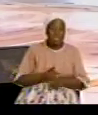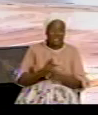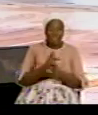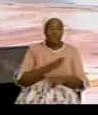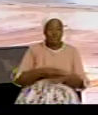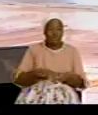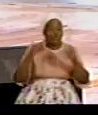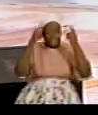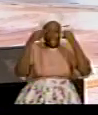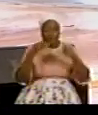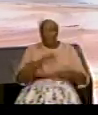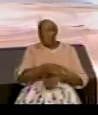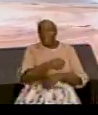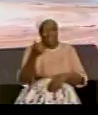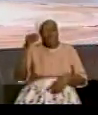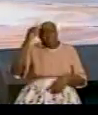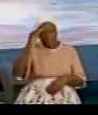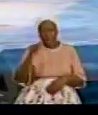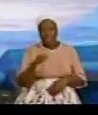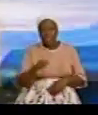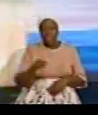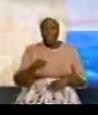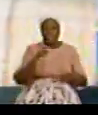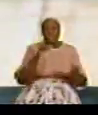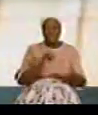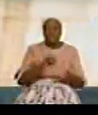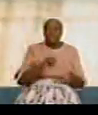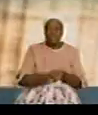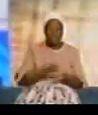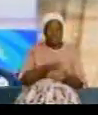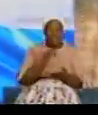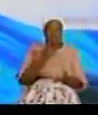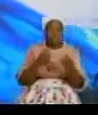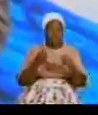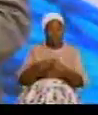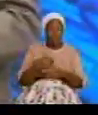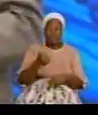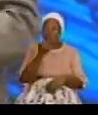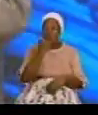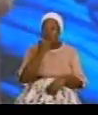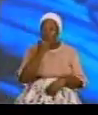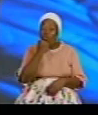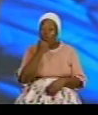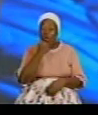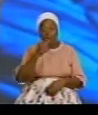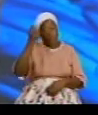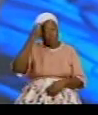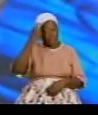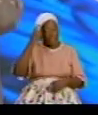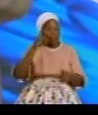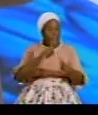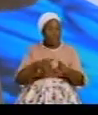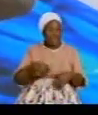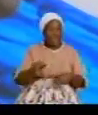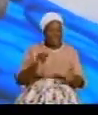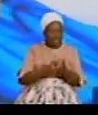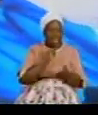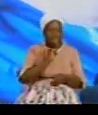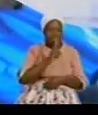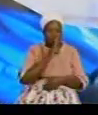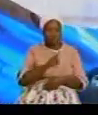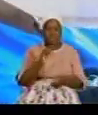man. It's coming from a wrong source, a wrong frame of mind. But that's the truth,